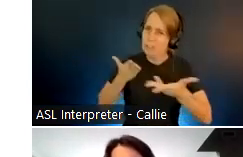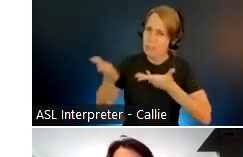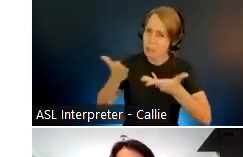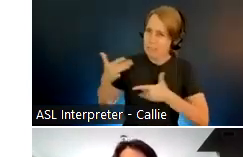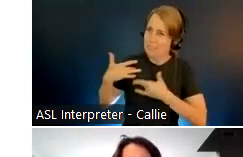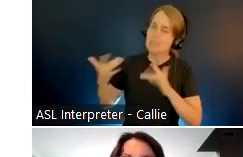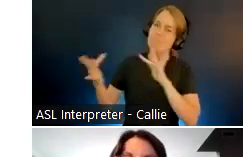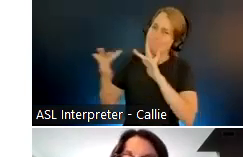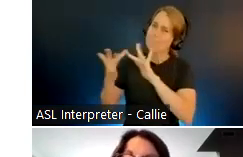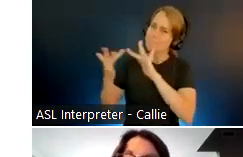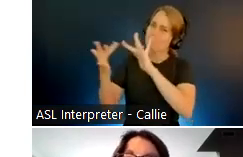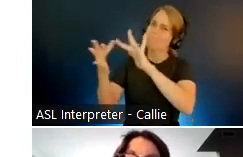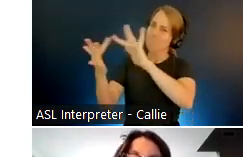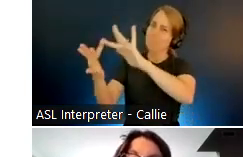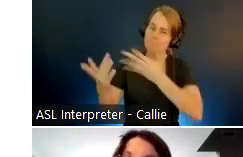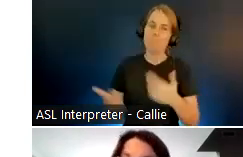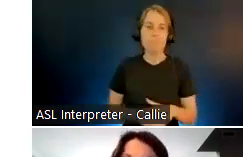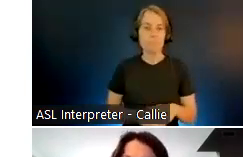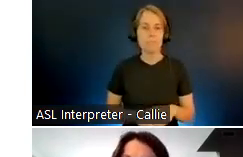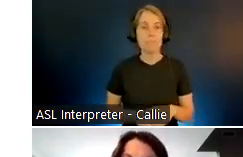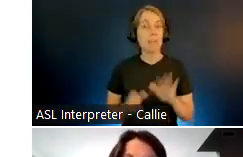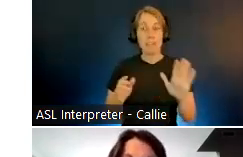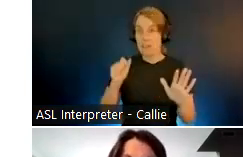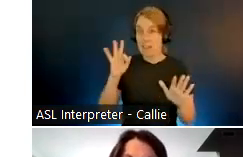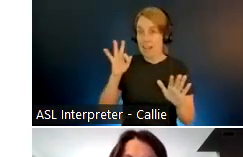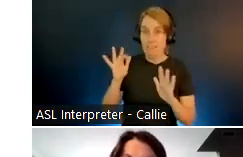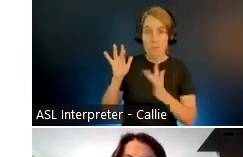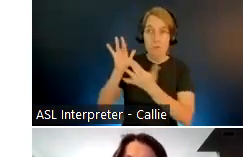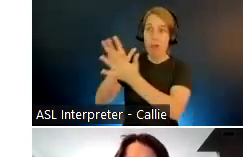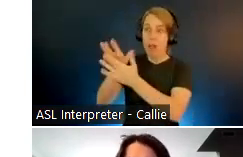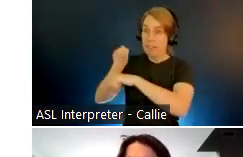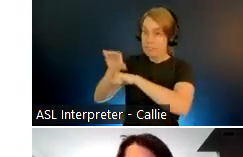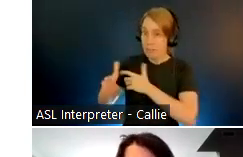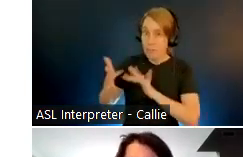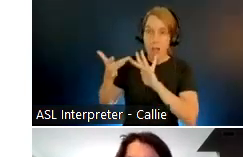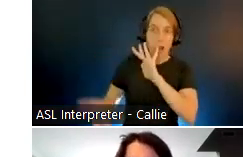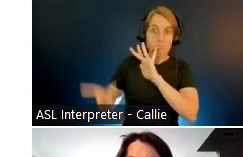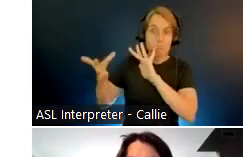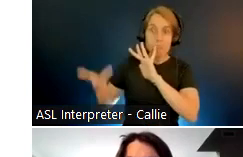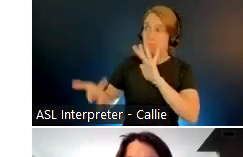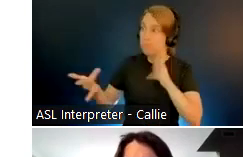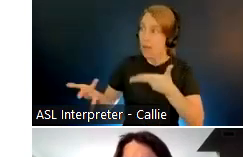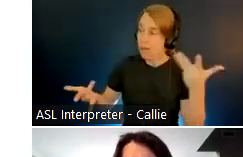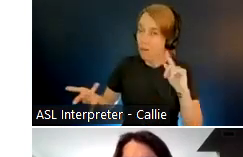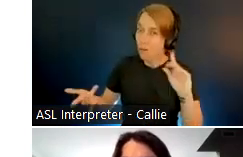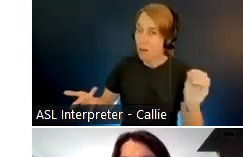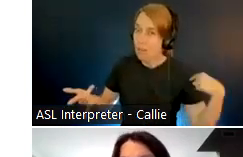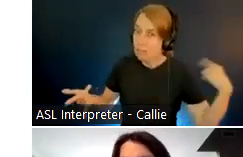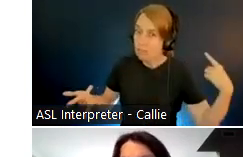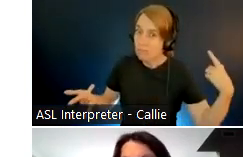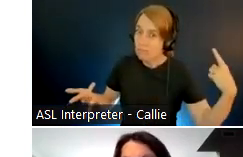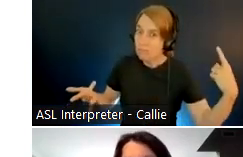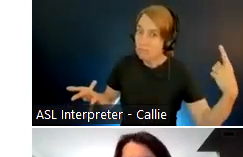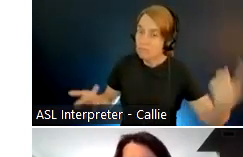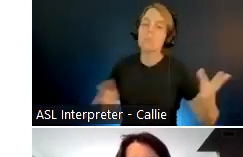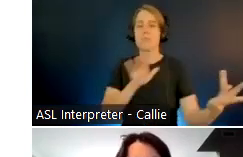them. And if you're not getting through to your counselor, then definitely reach out to us at ABLE South Carolina